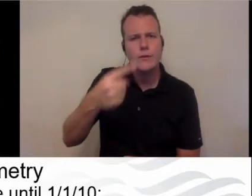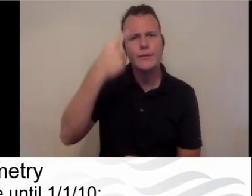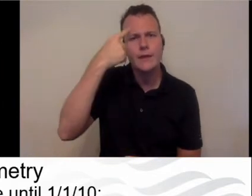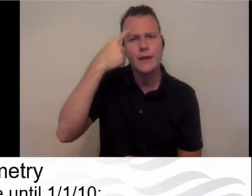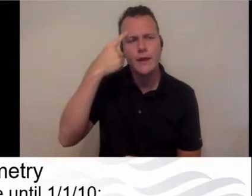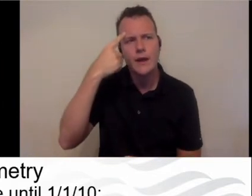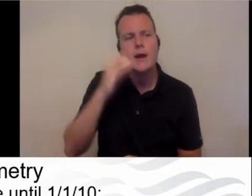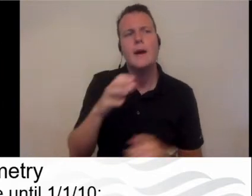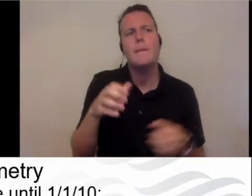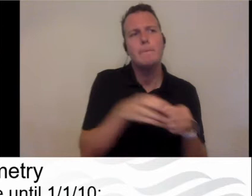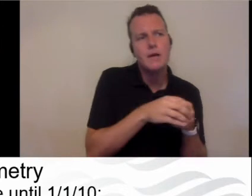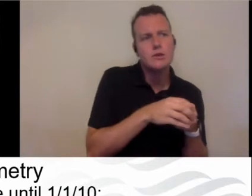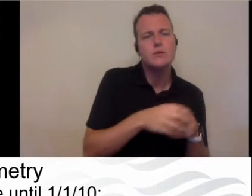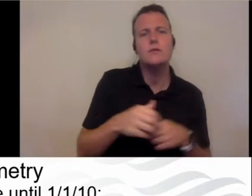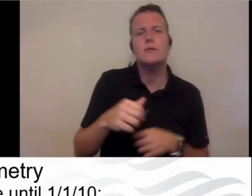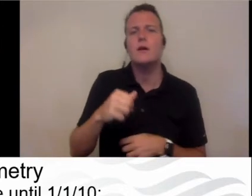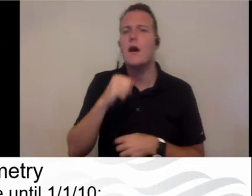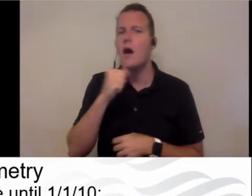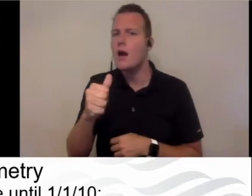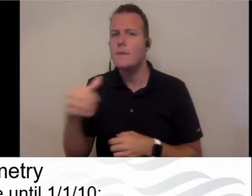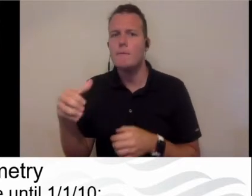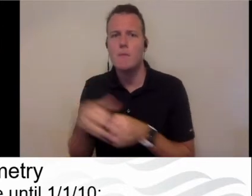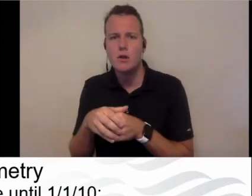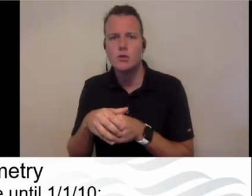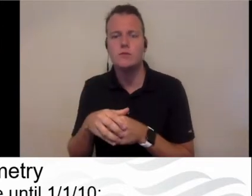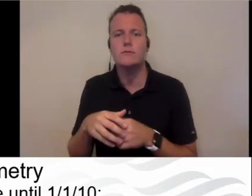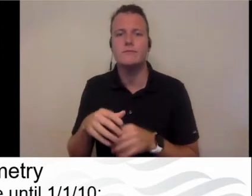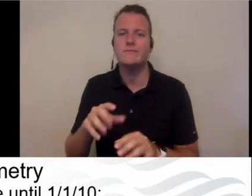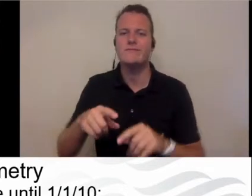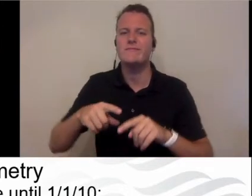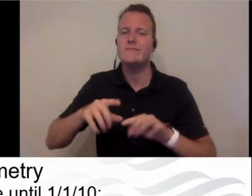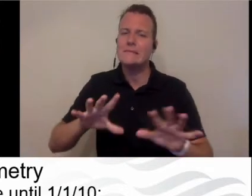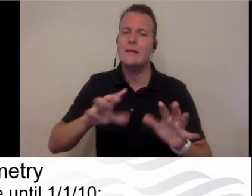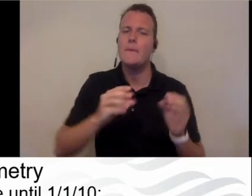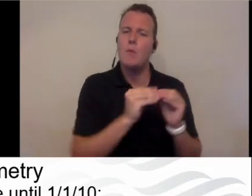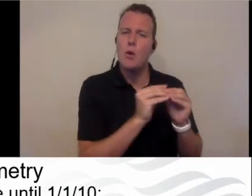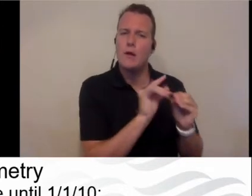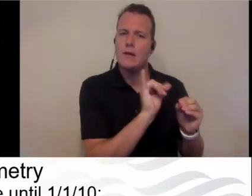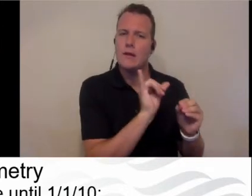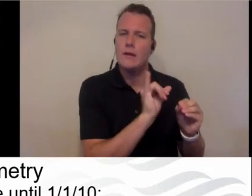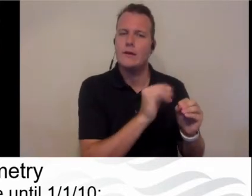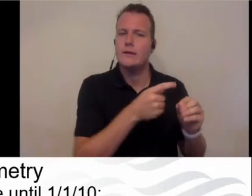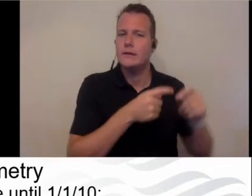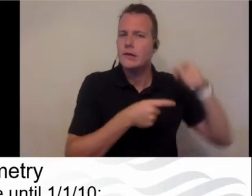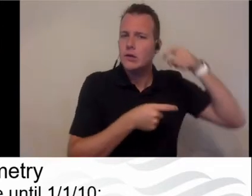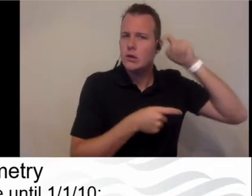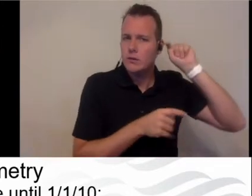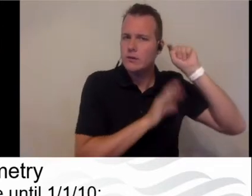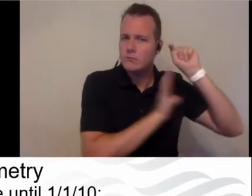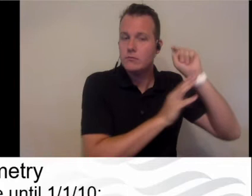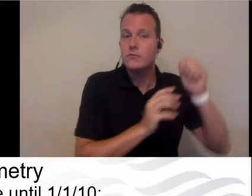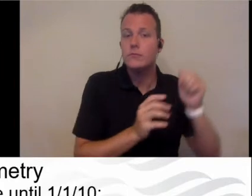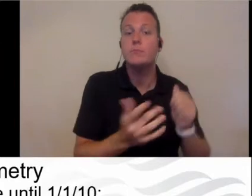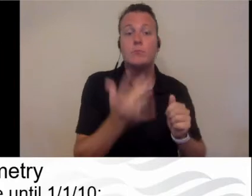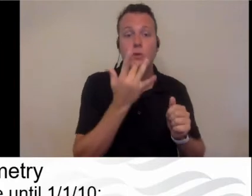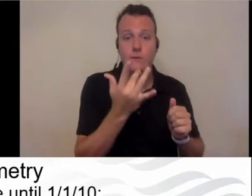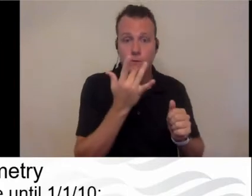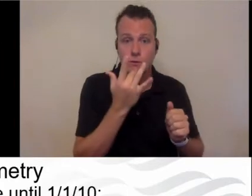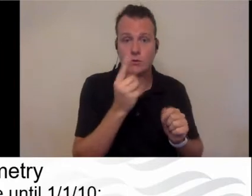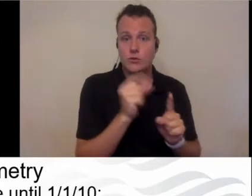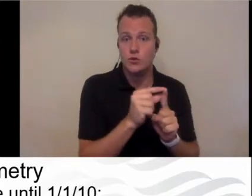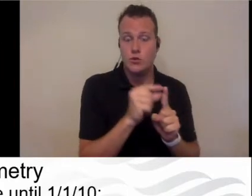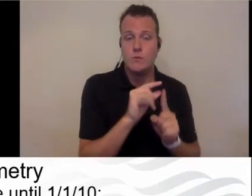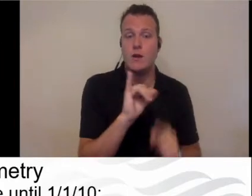versus unbundled, that applies to hearing aids more. And the preferred term for that is